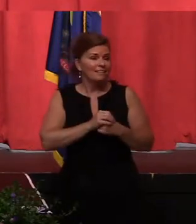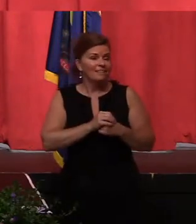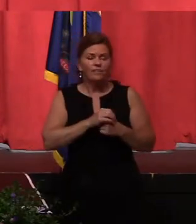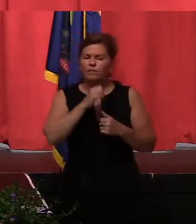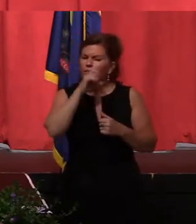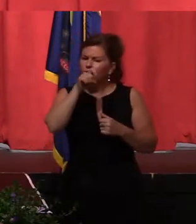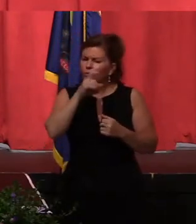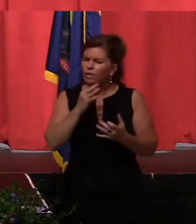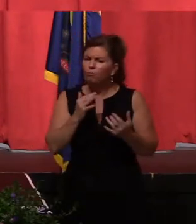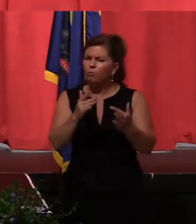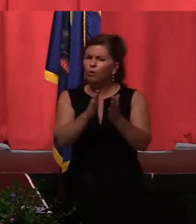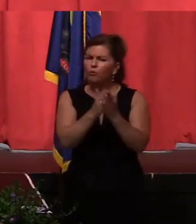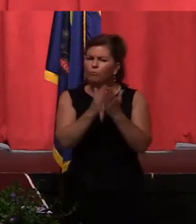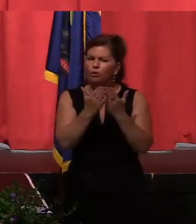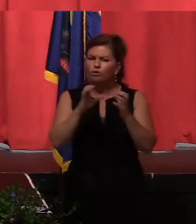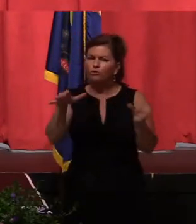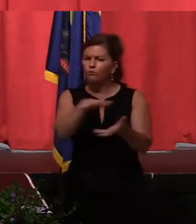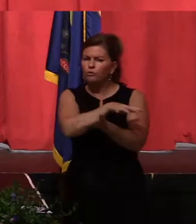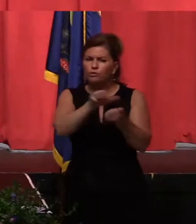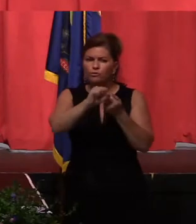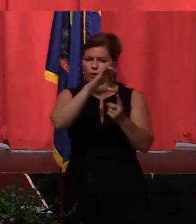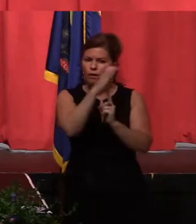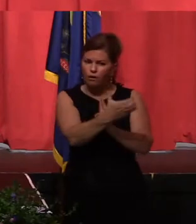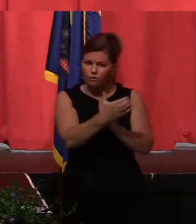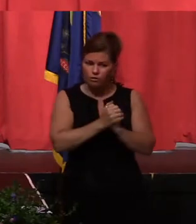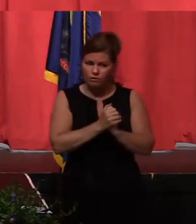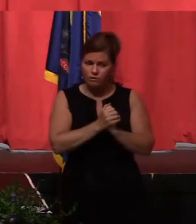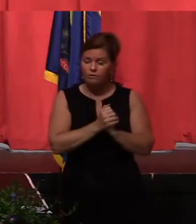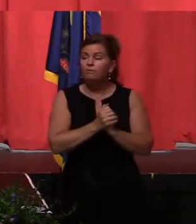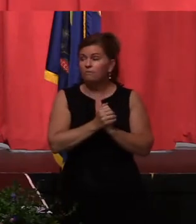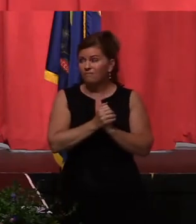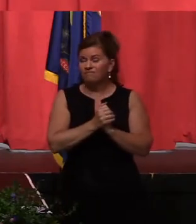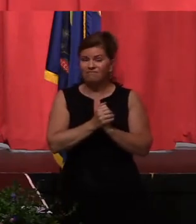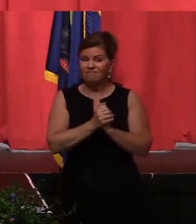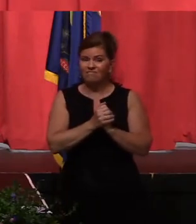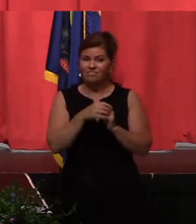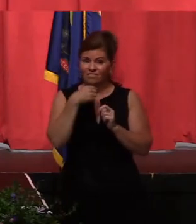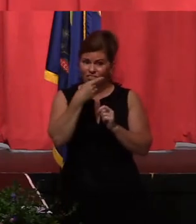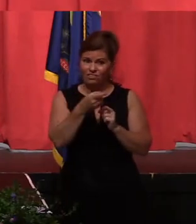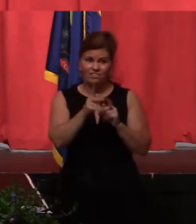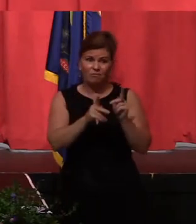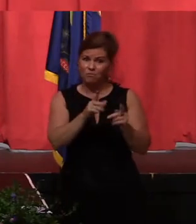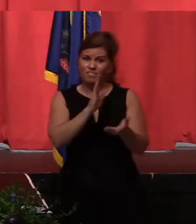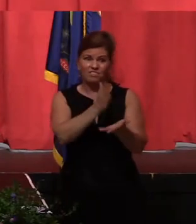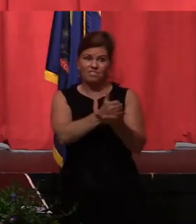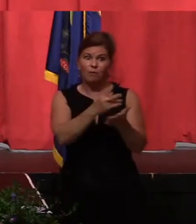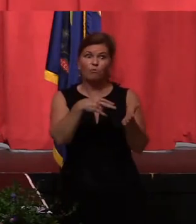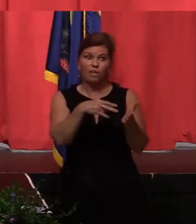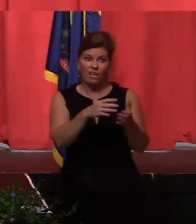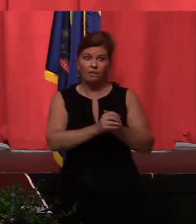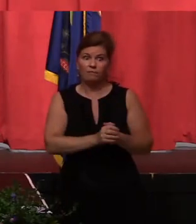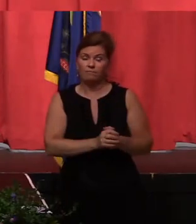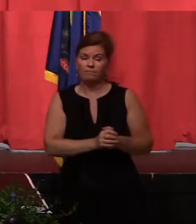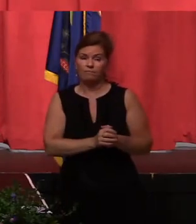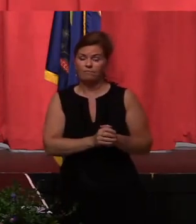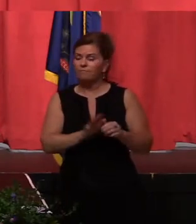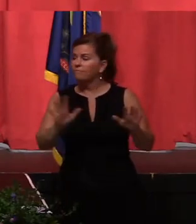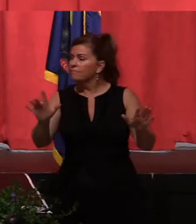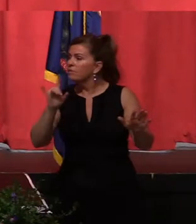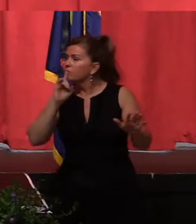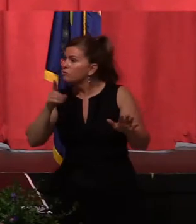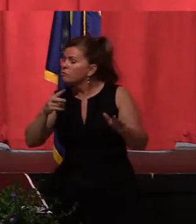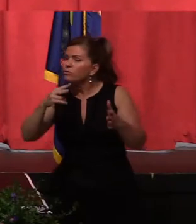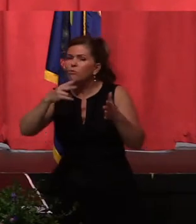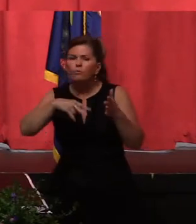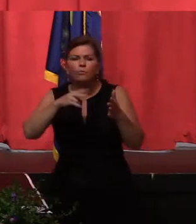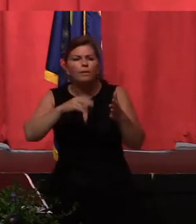burn books to destroy a culture. Just get people to stop reading them." It's true. Reading gives you the